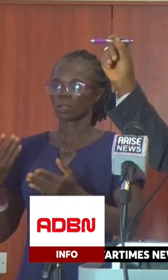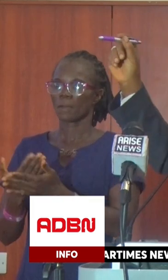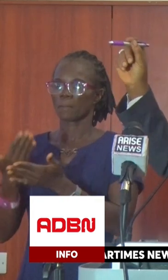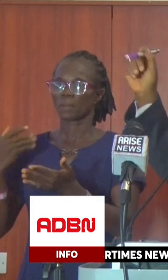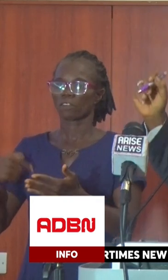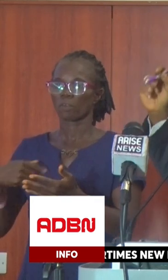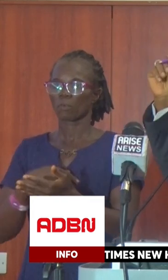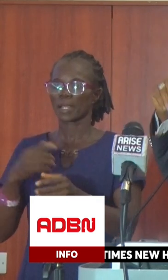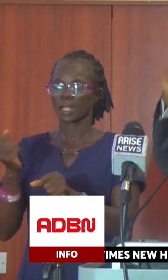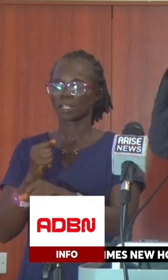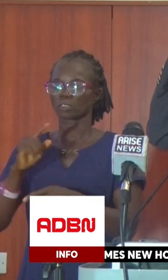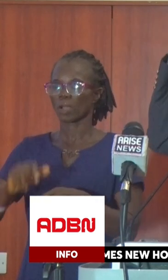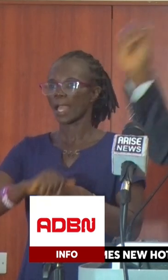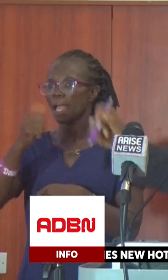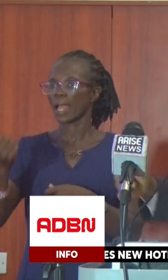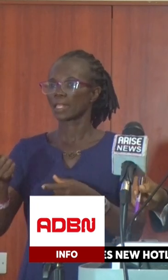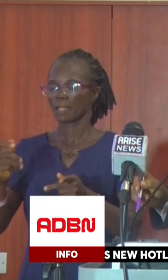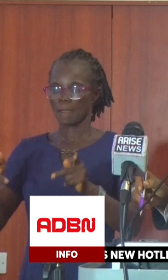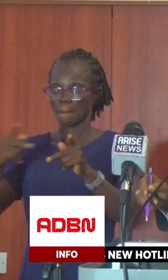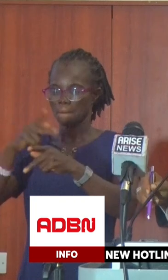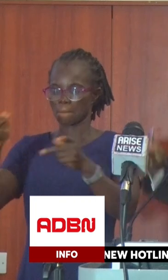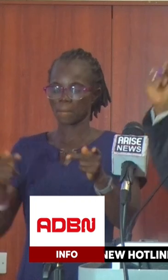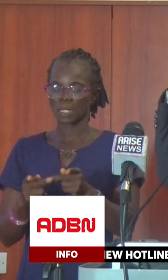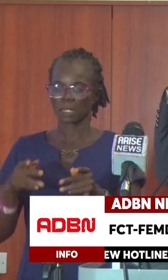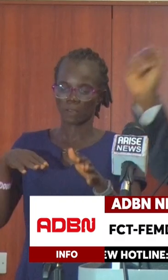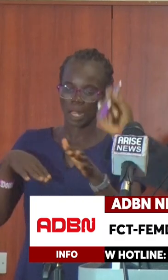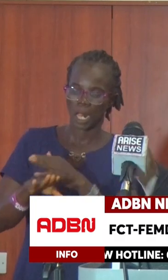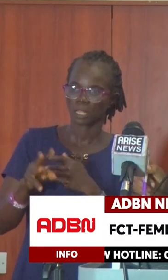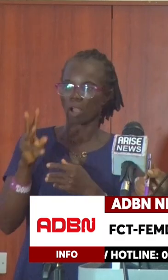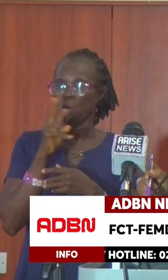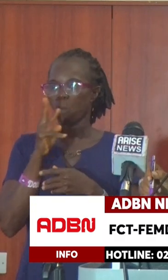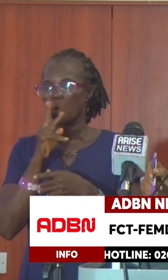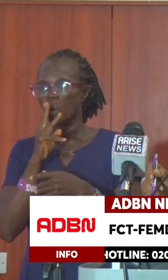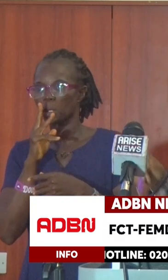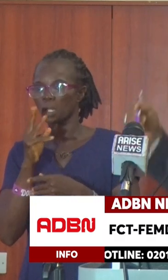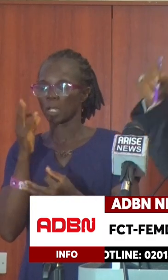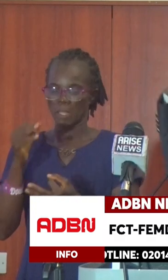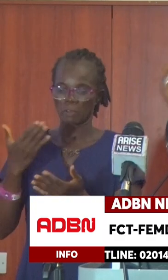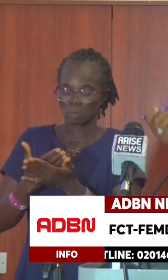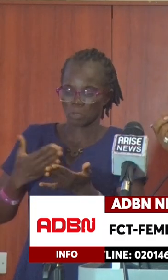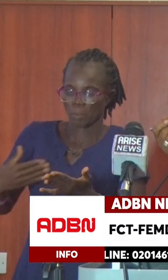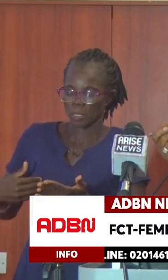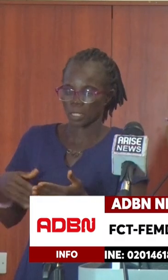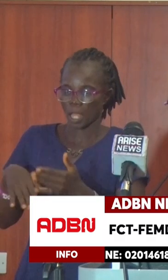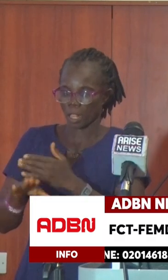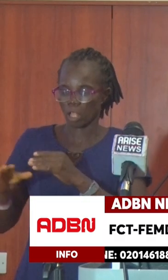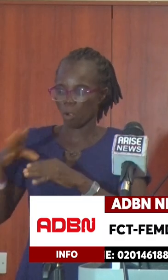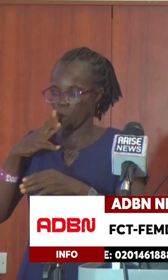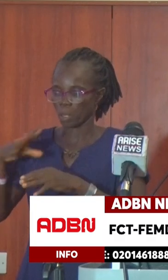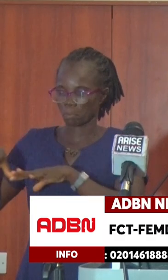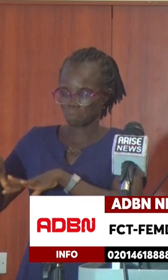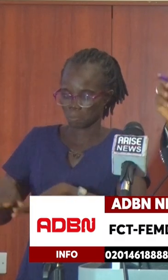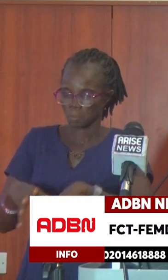to any place, they have already gone into the water. If somebody had been drowned, they will already bring him